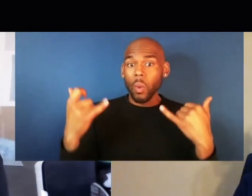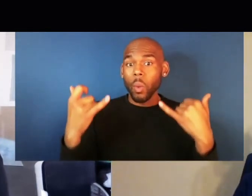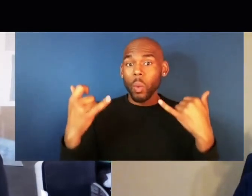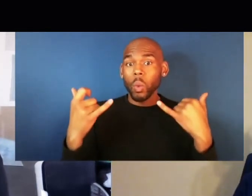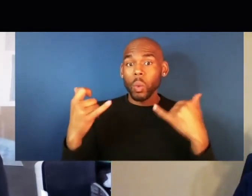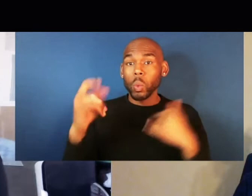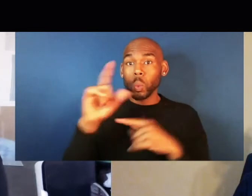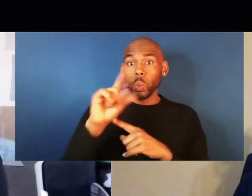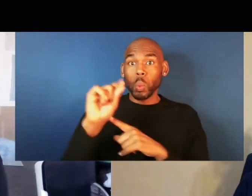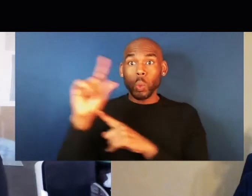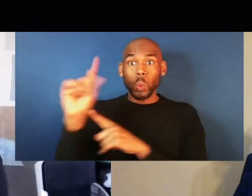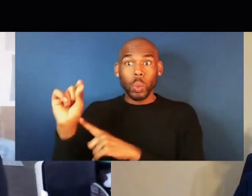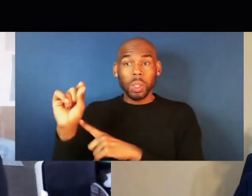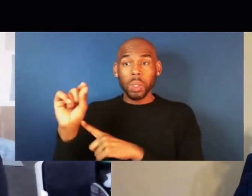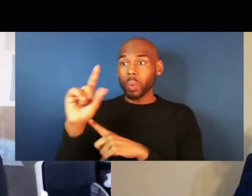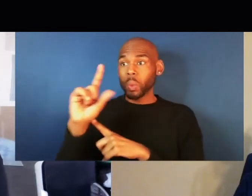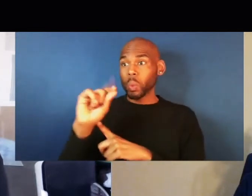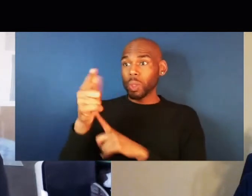now